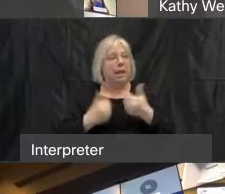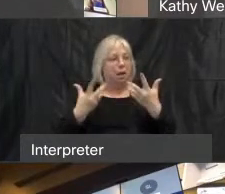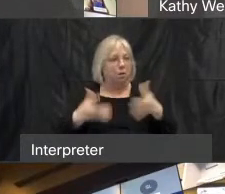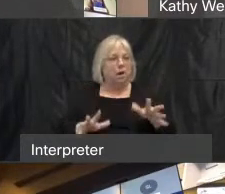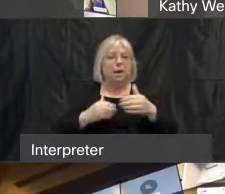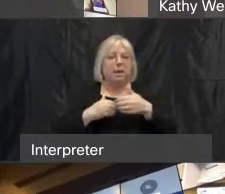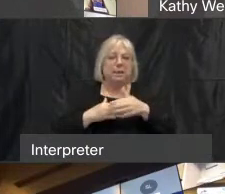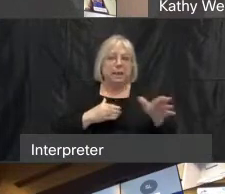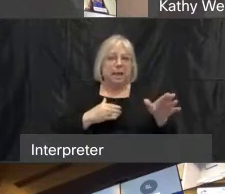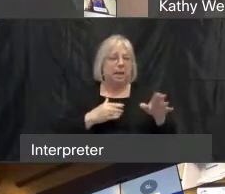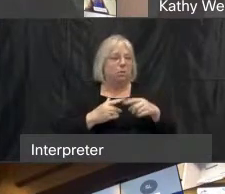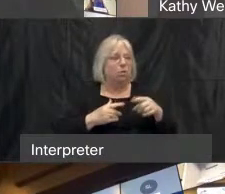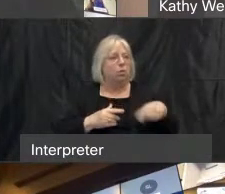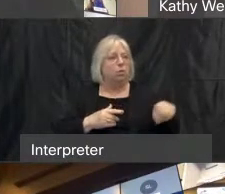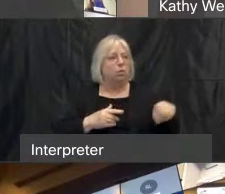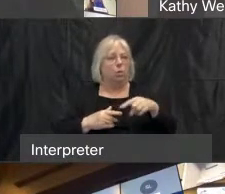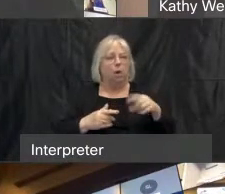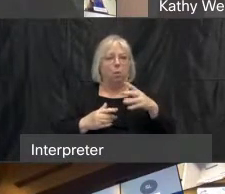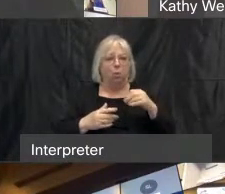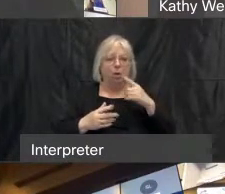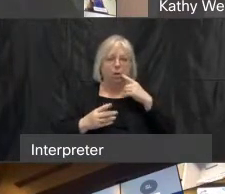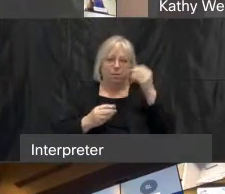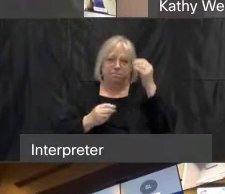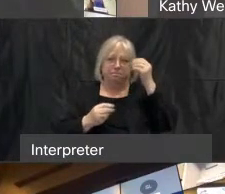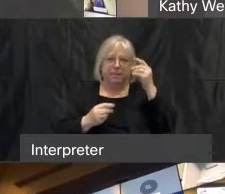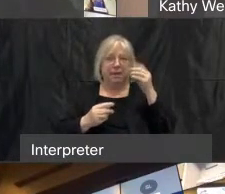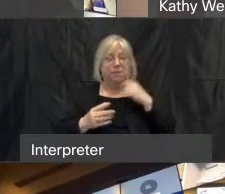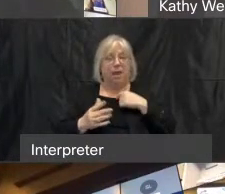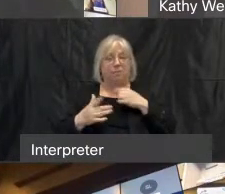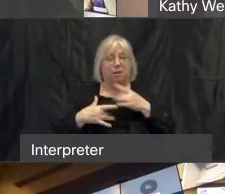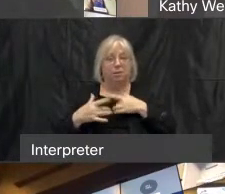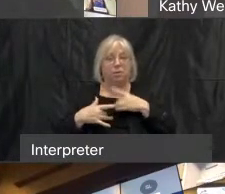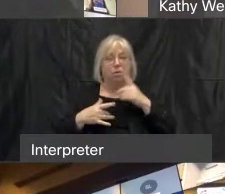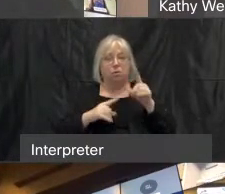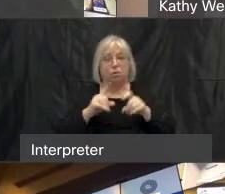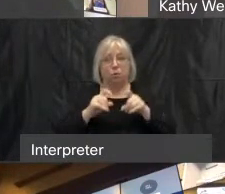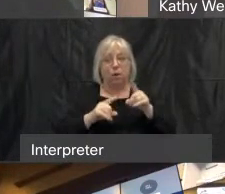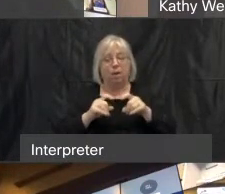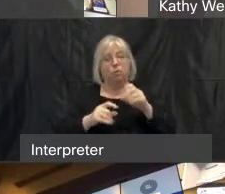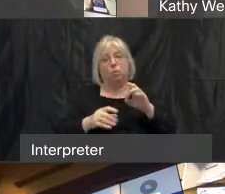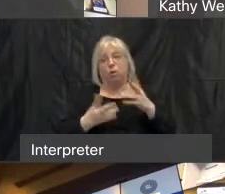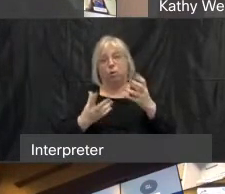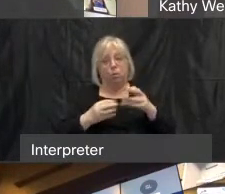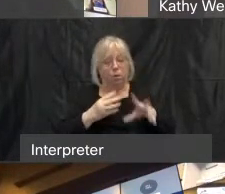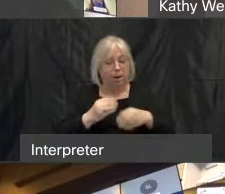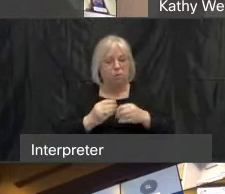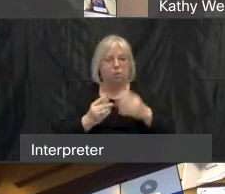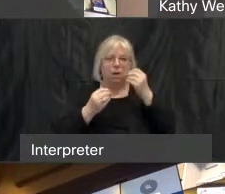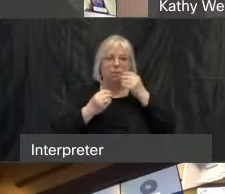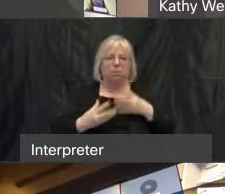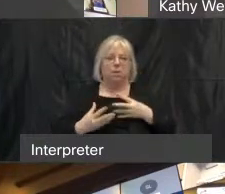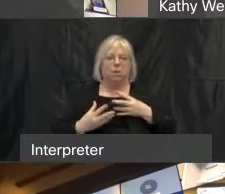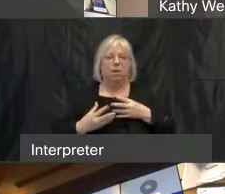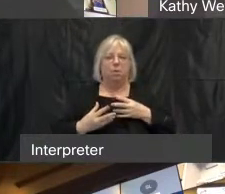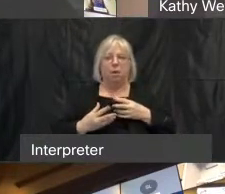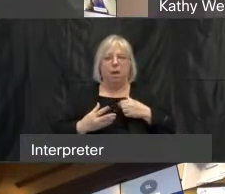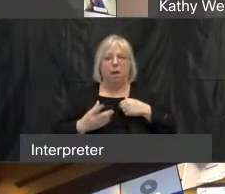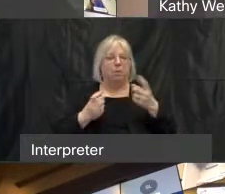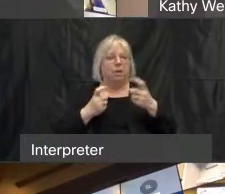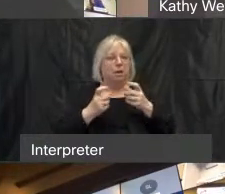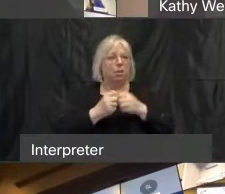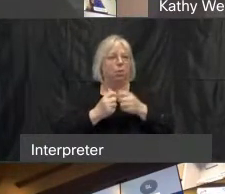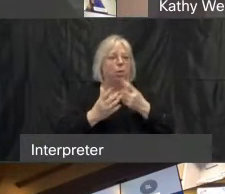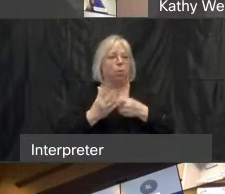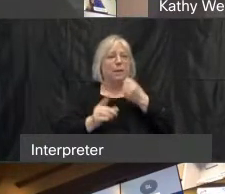each of my colleagues. I want you all to weigh in if you have any issues or concerns or questions you want to add to it. I'm dealing with